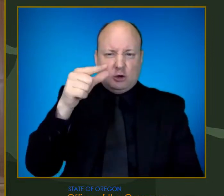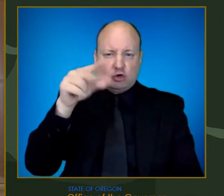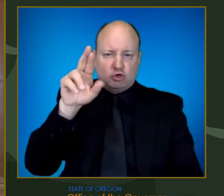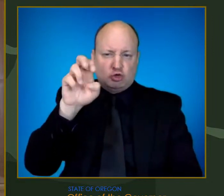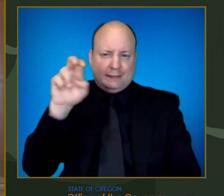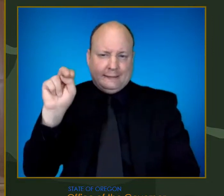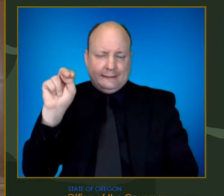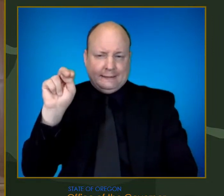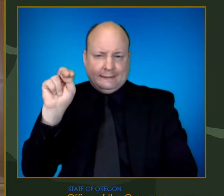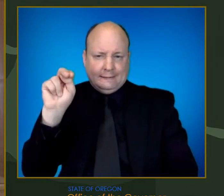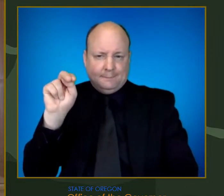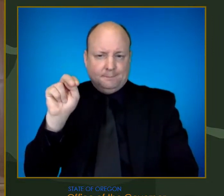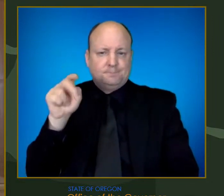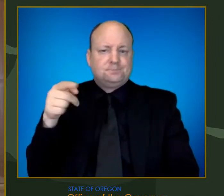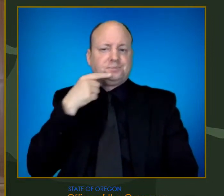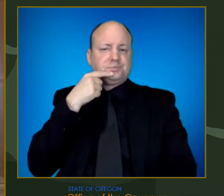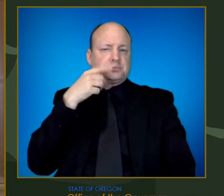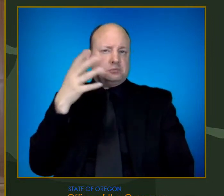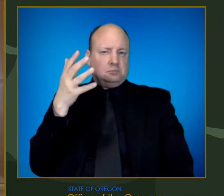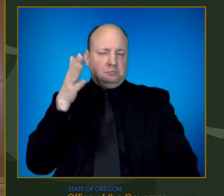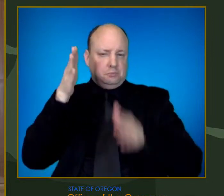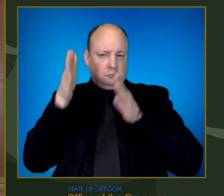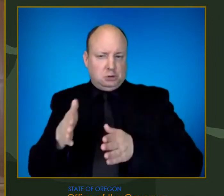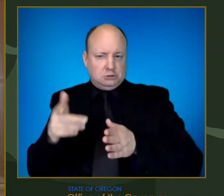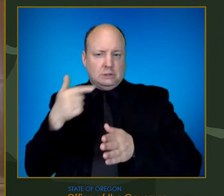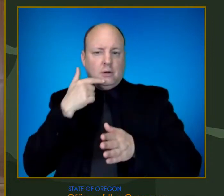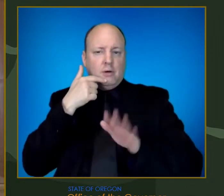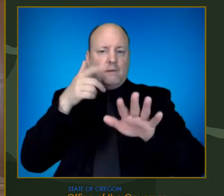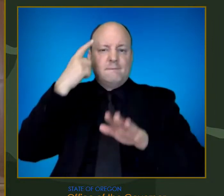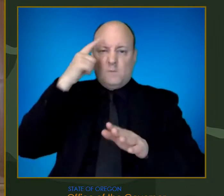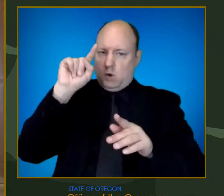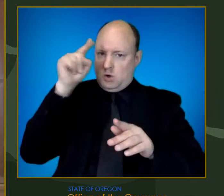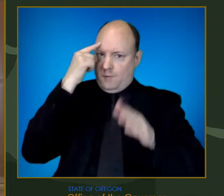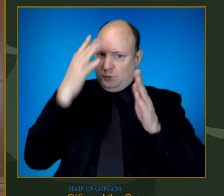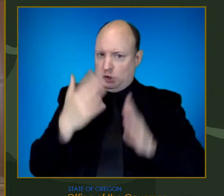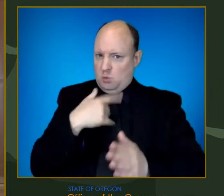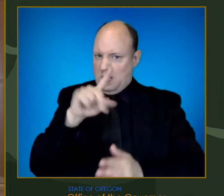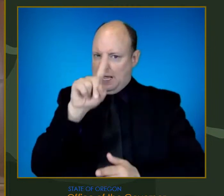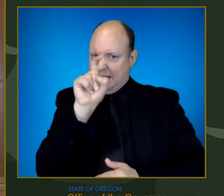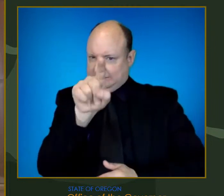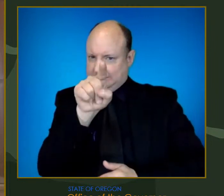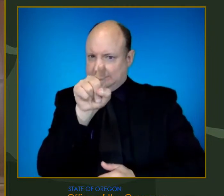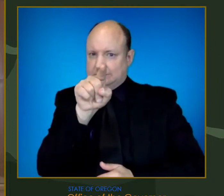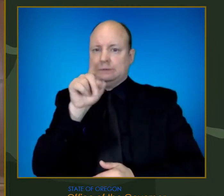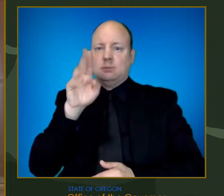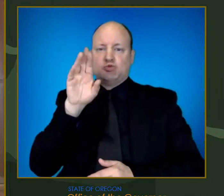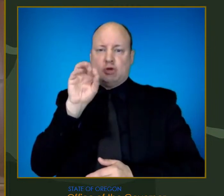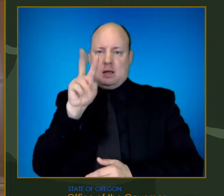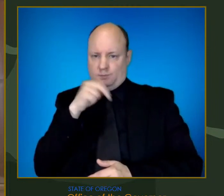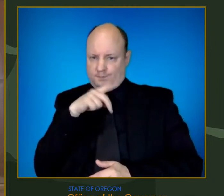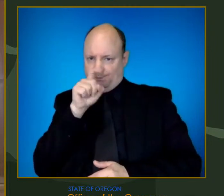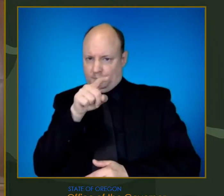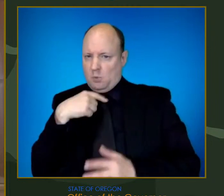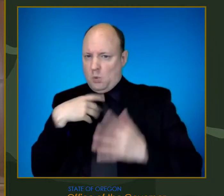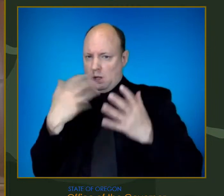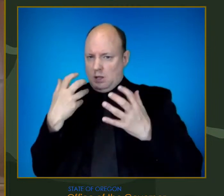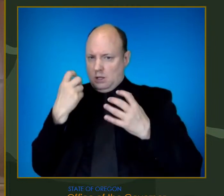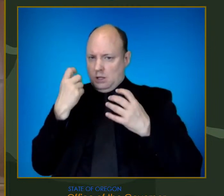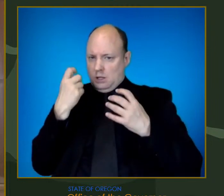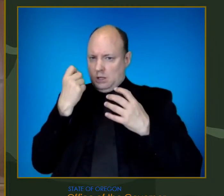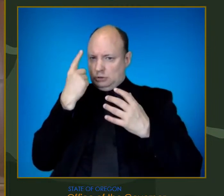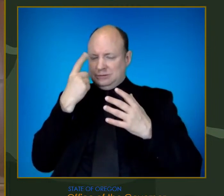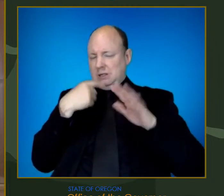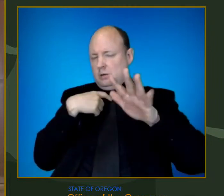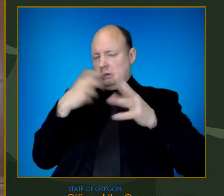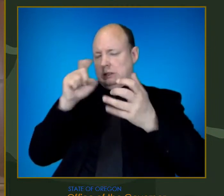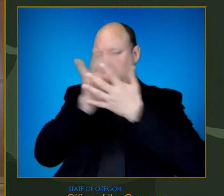Hi, thanks. This question's for the governor. I am trying to understand your thinking process here. I'm wondering if you